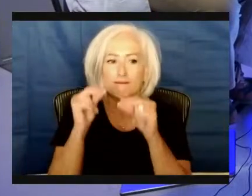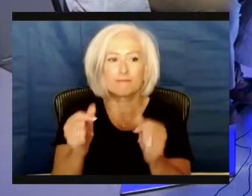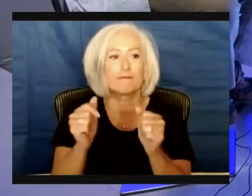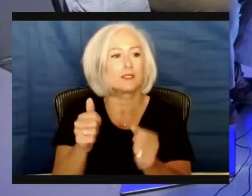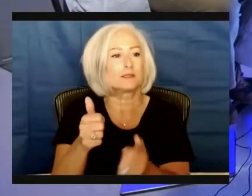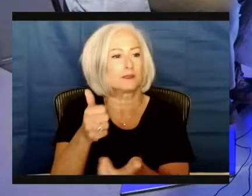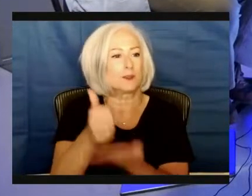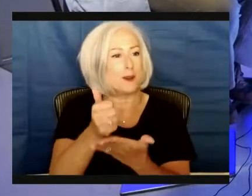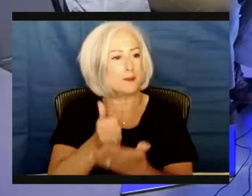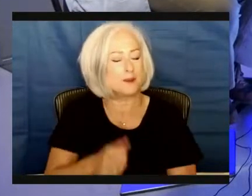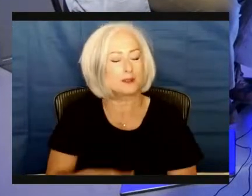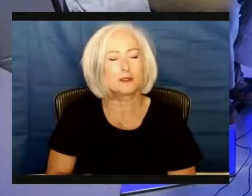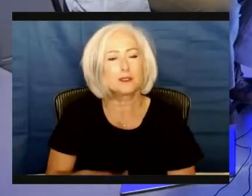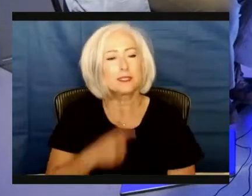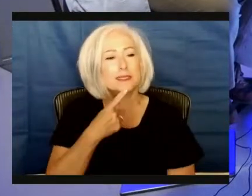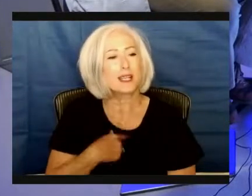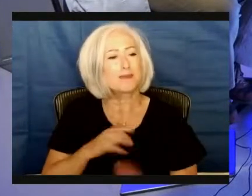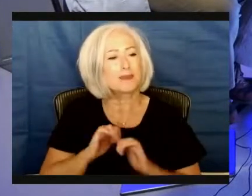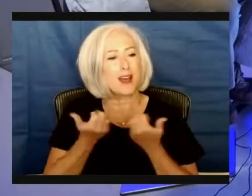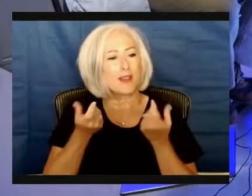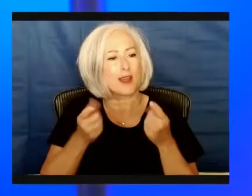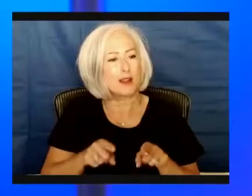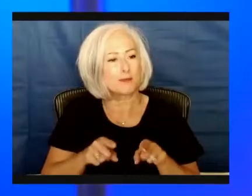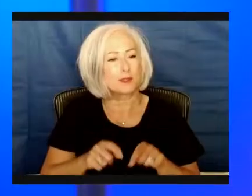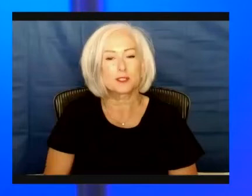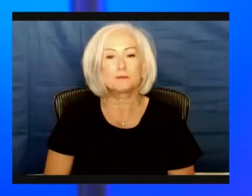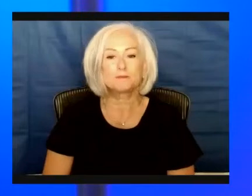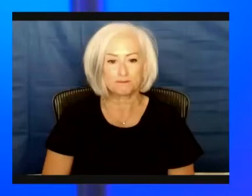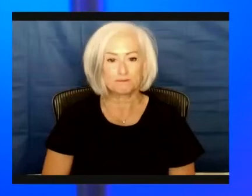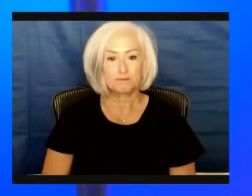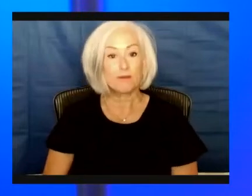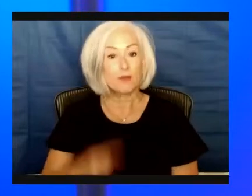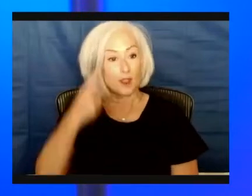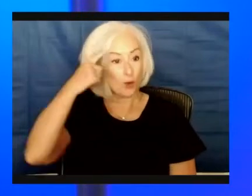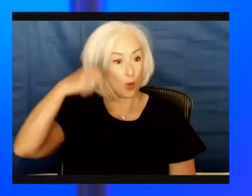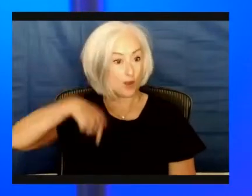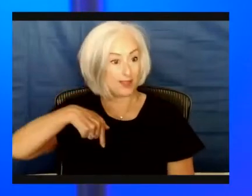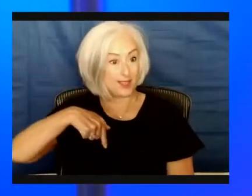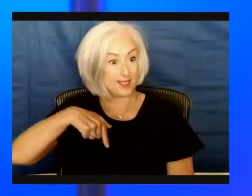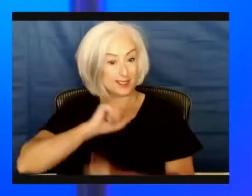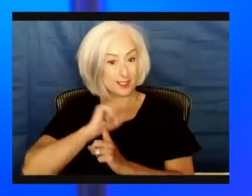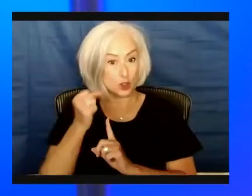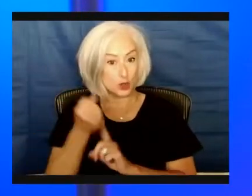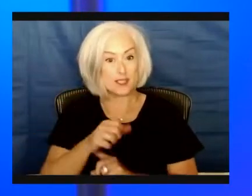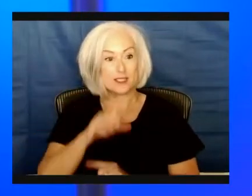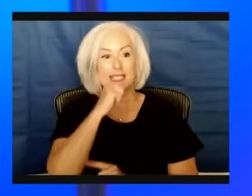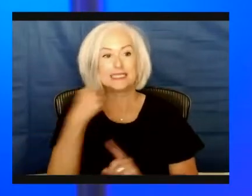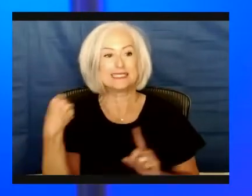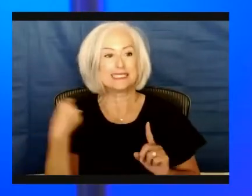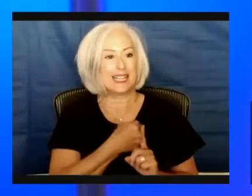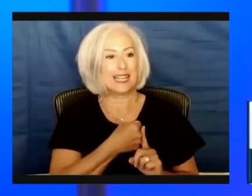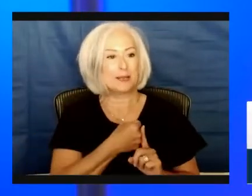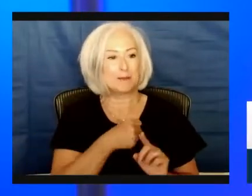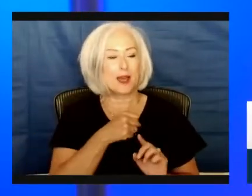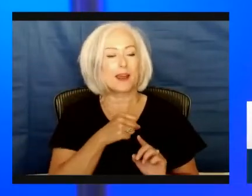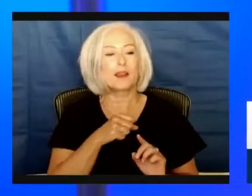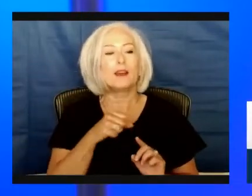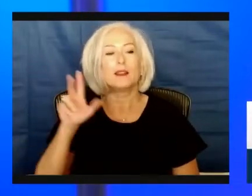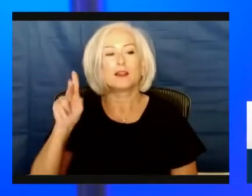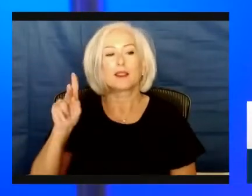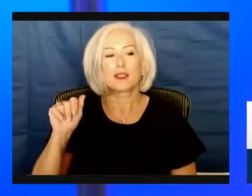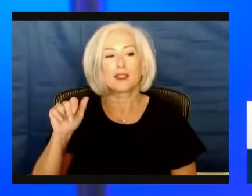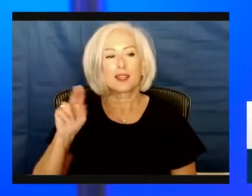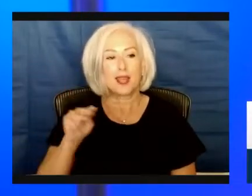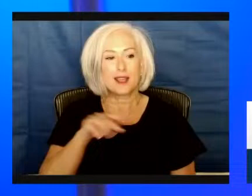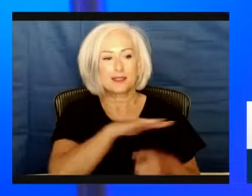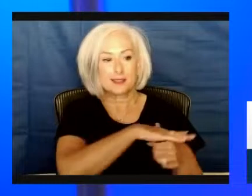this particular instance, fortunately it didn't impact the Kansas side of the region too severely, but